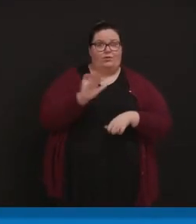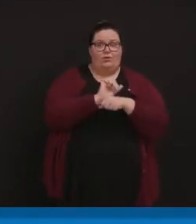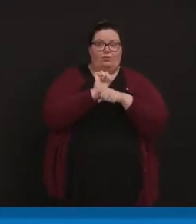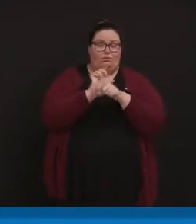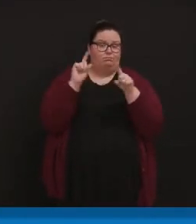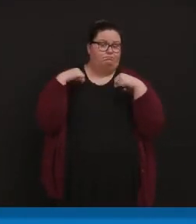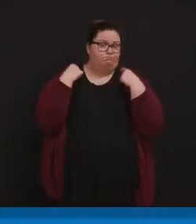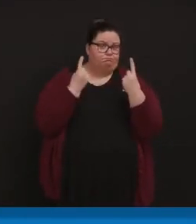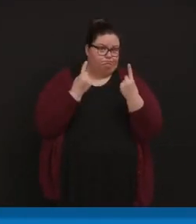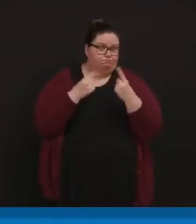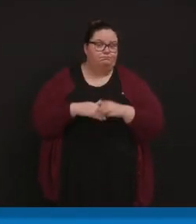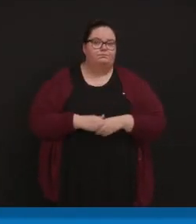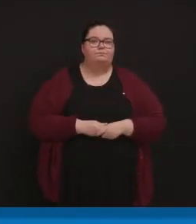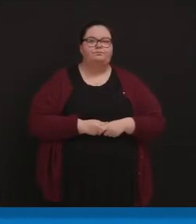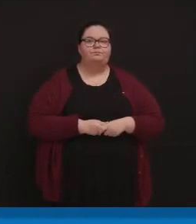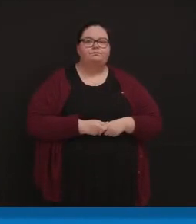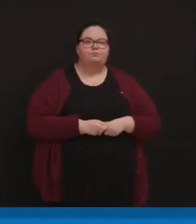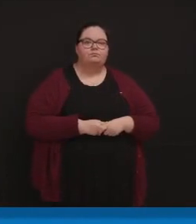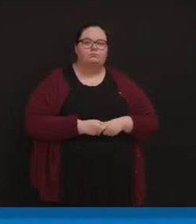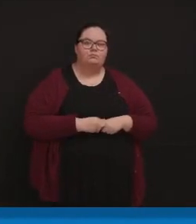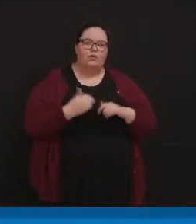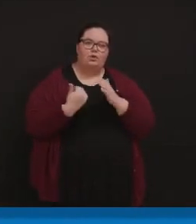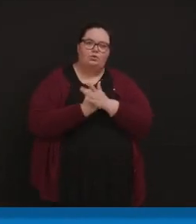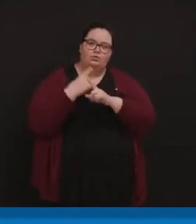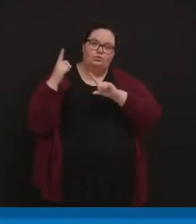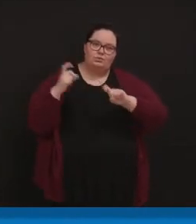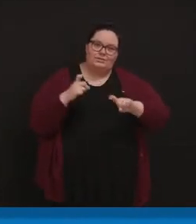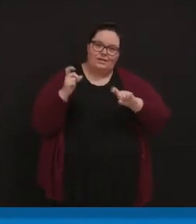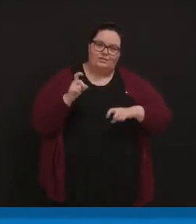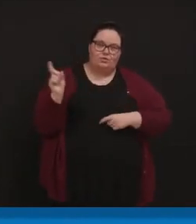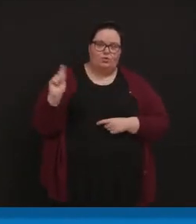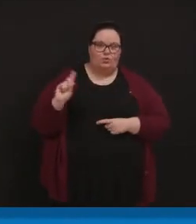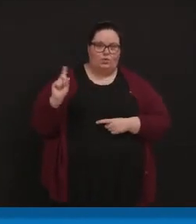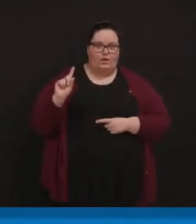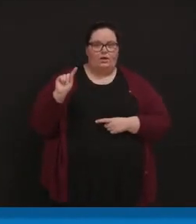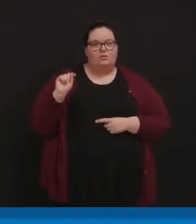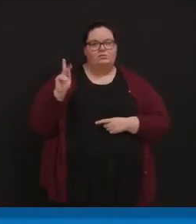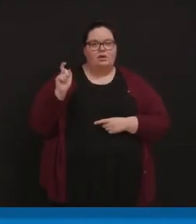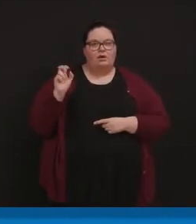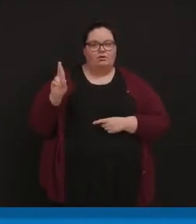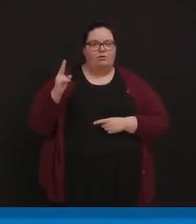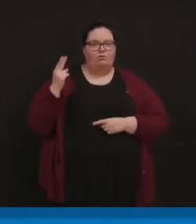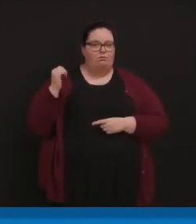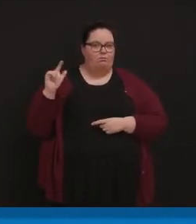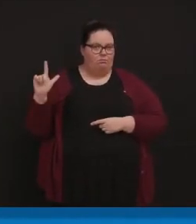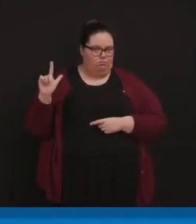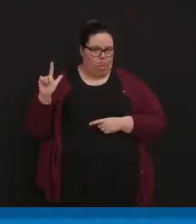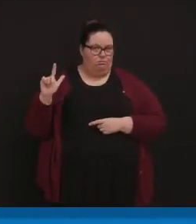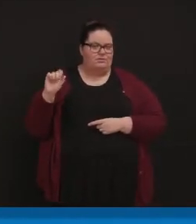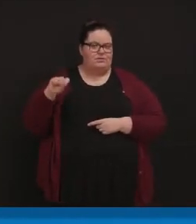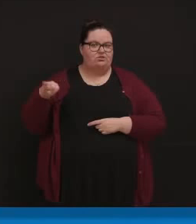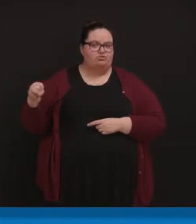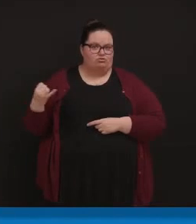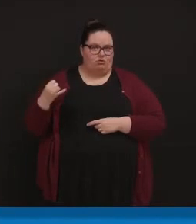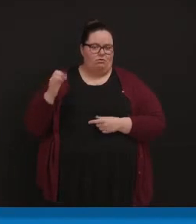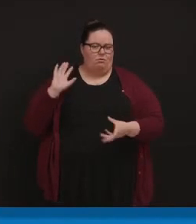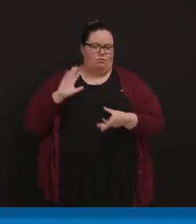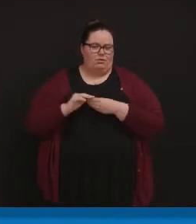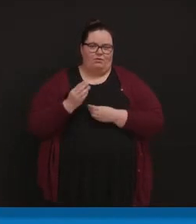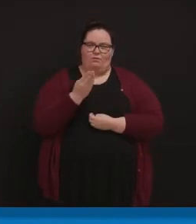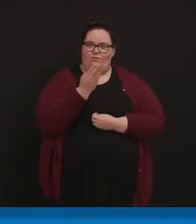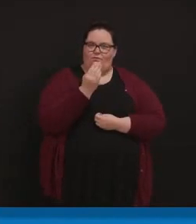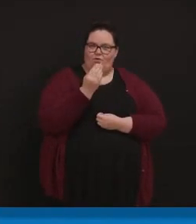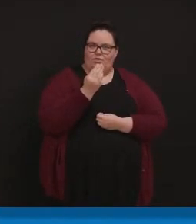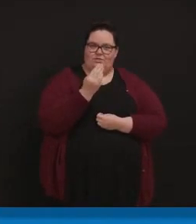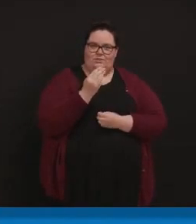right now. A new round of testing for residents and staff at Parkland St. John will be taking place today. To date, 14 residents and 10